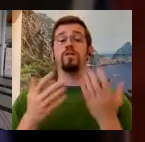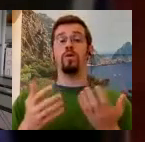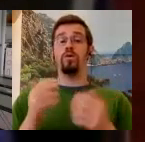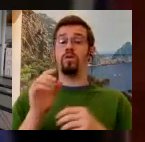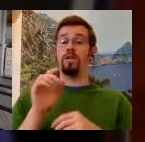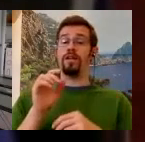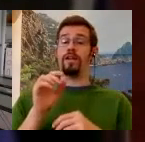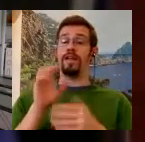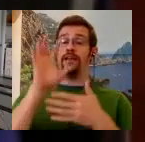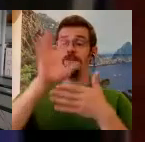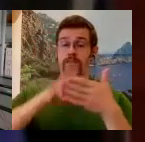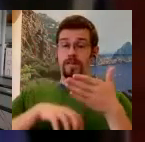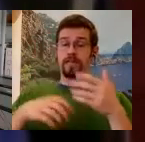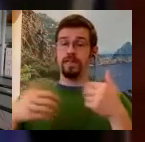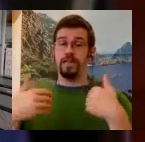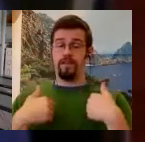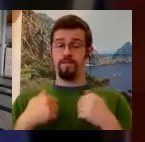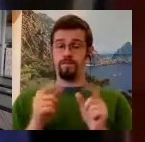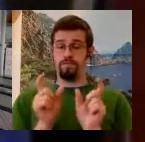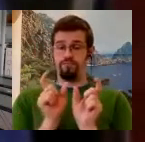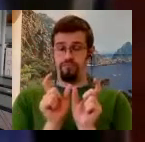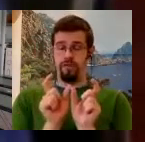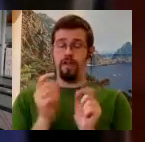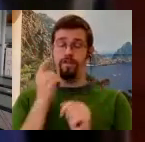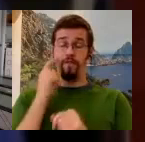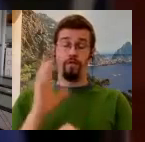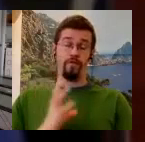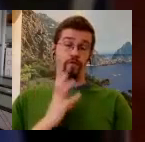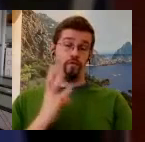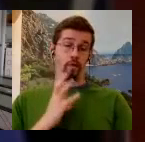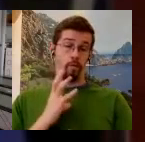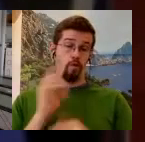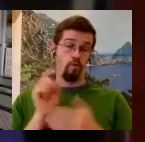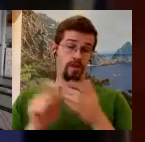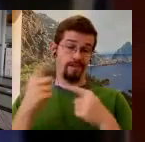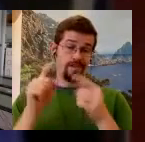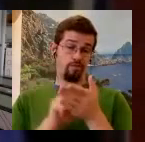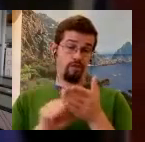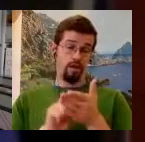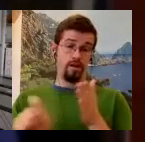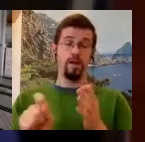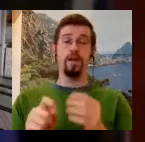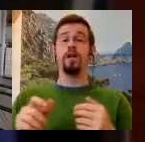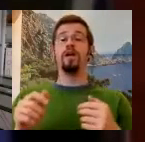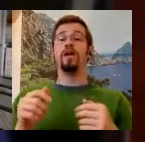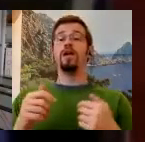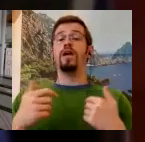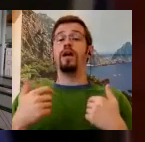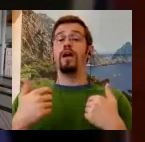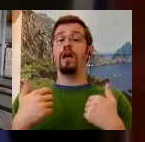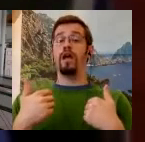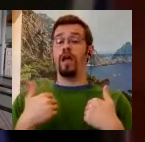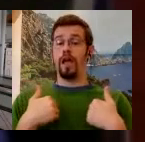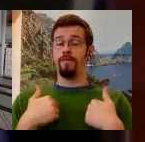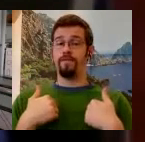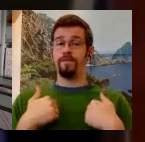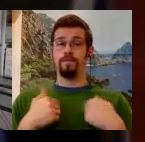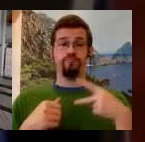you have two signs that are written in formal signwriting, all you have to do is use a greater or a less than.